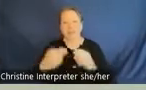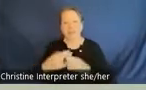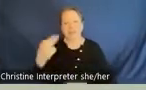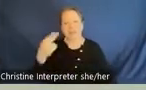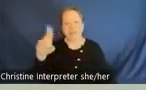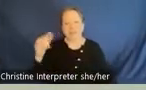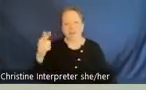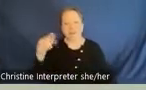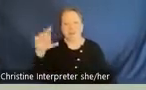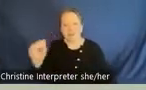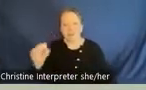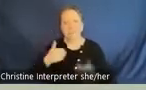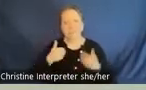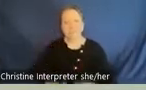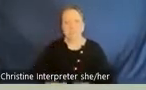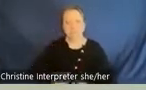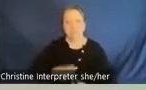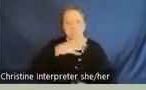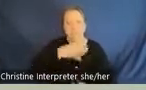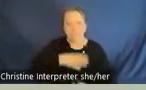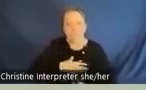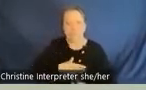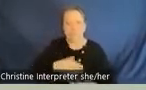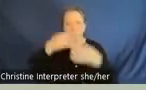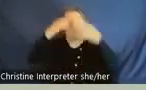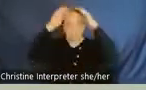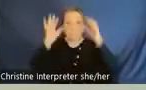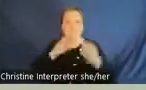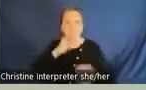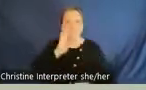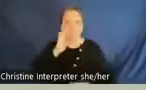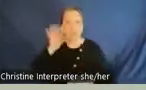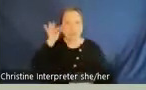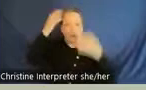woman, brown hair pulled back in a ponytail right now.